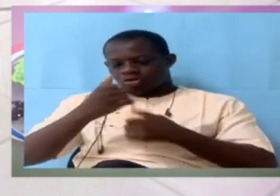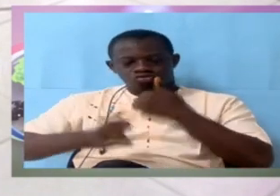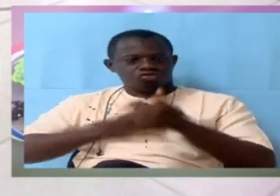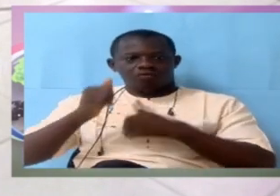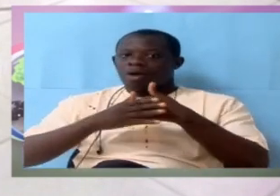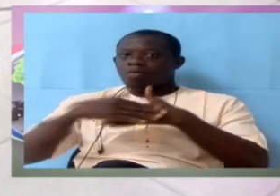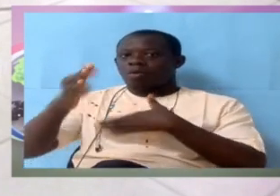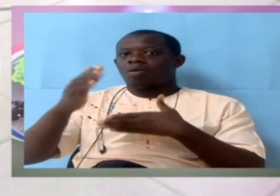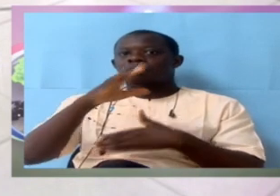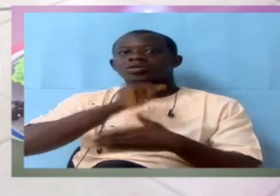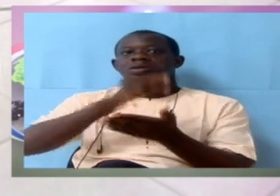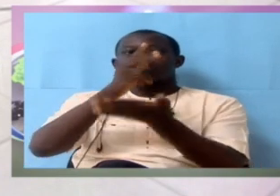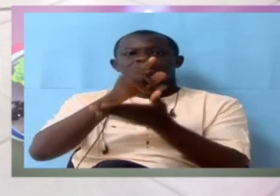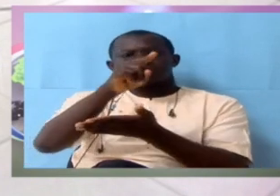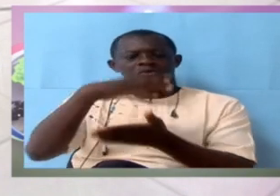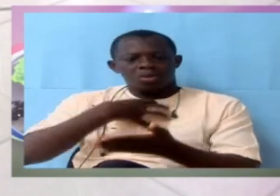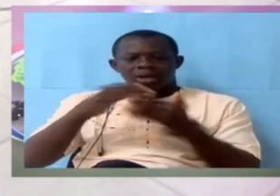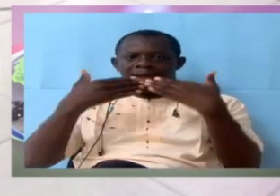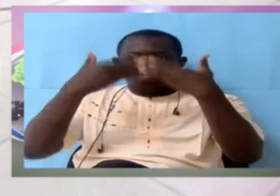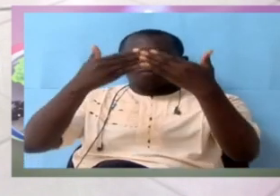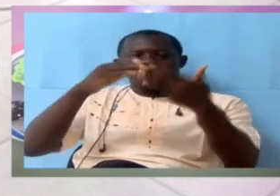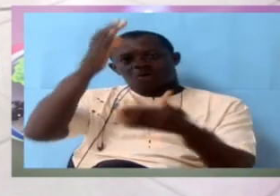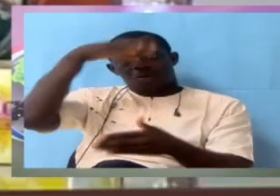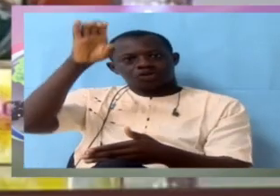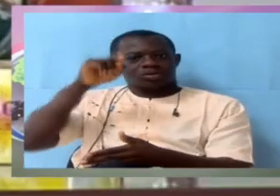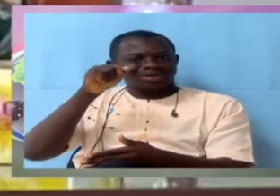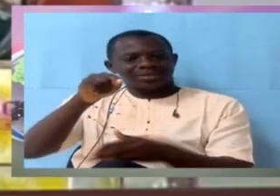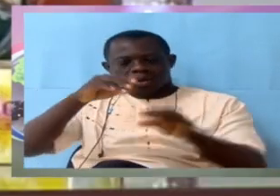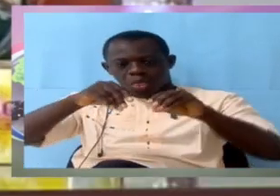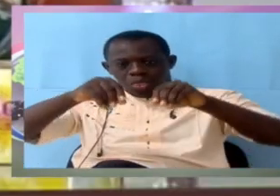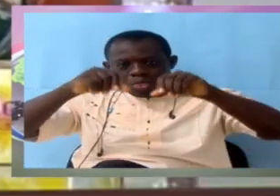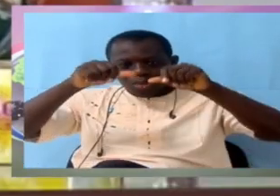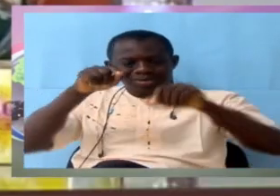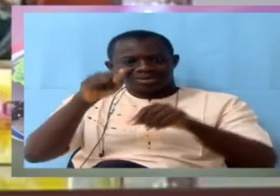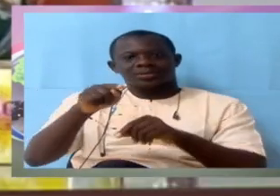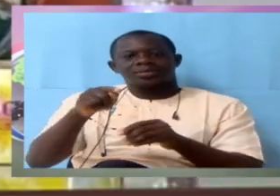Witness, you're telling this commission that this powder was